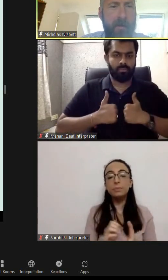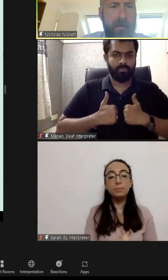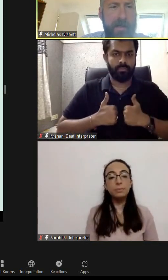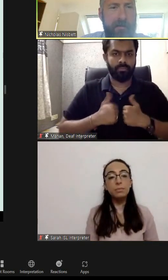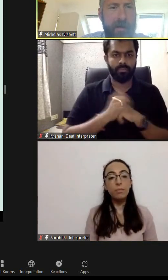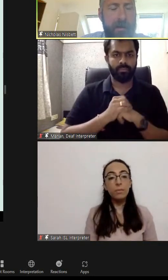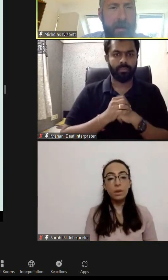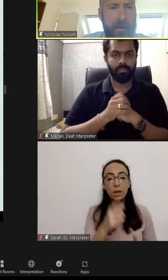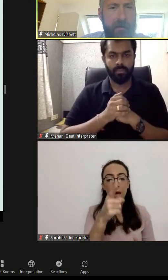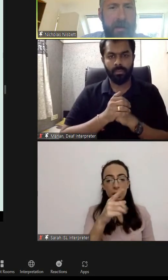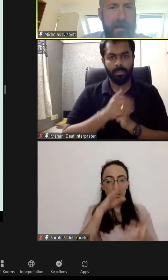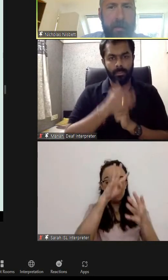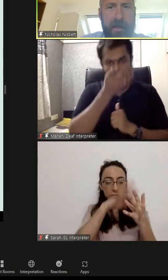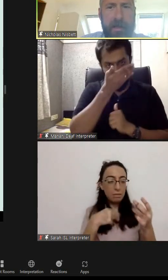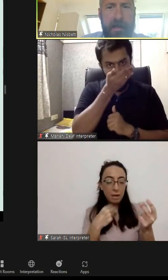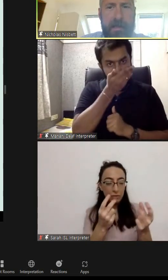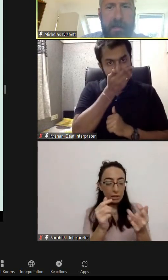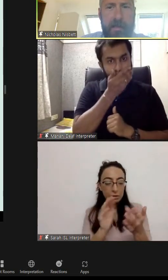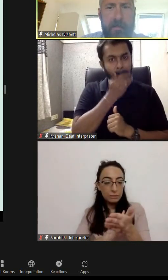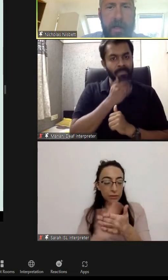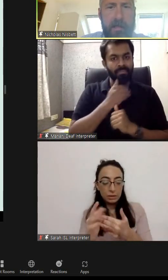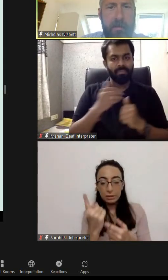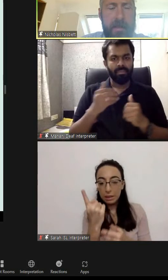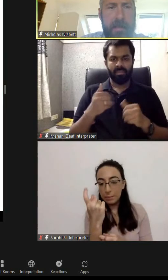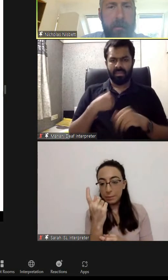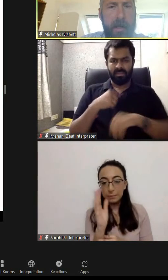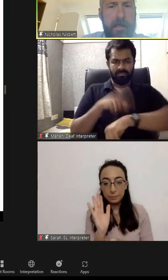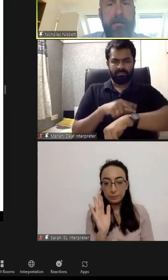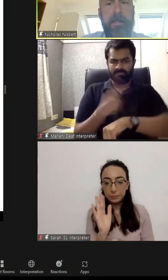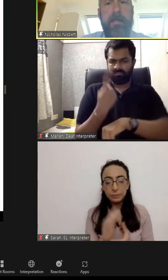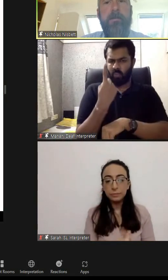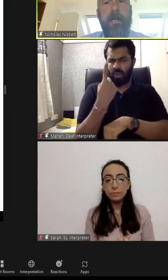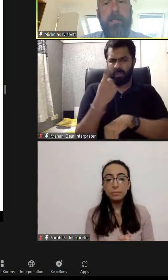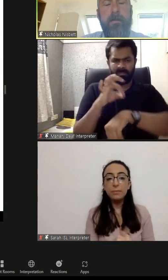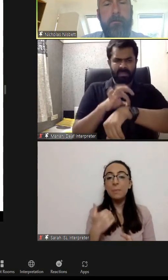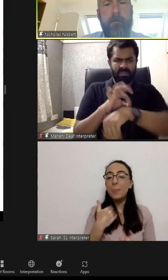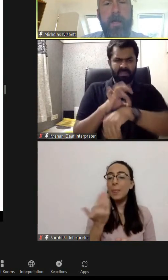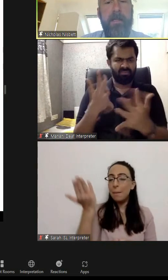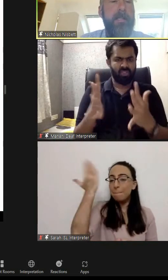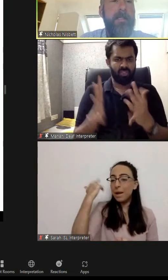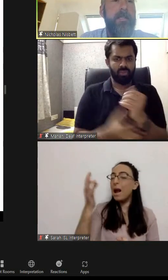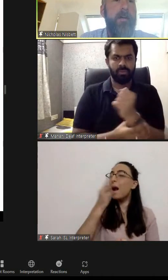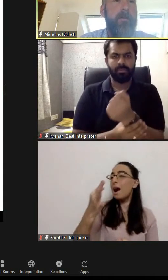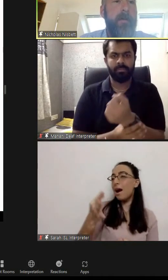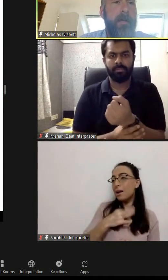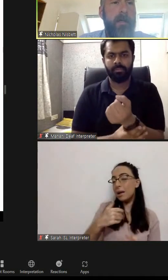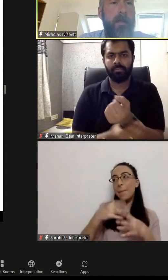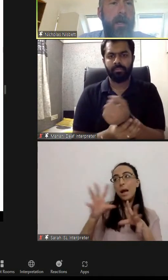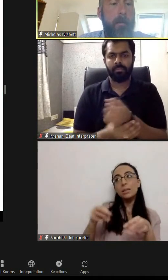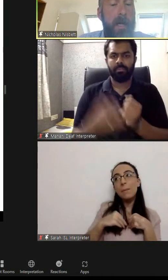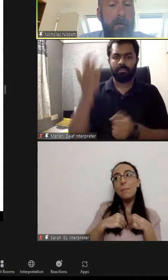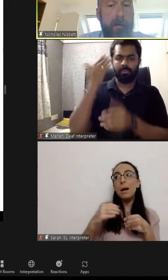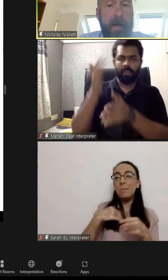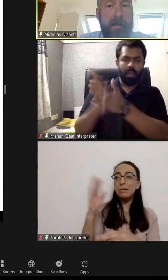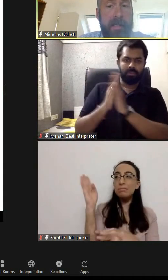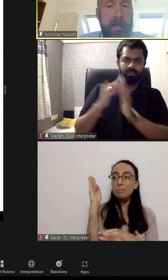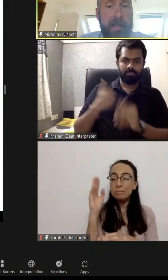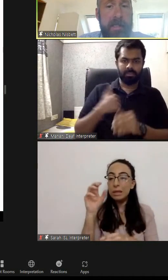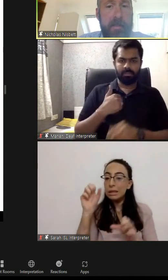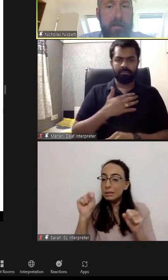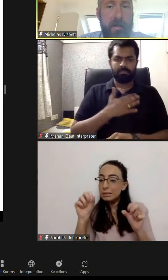So I've raced through, and I'm going to finish up in a second, but I just want to say, when I accepted this talk, I told Venki that I didn't know enough